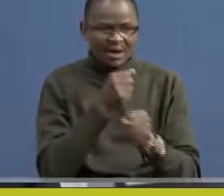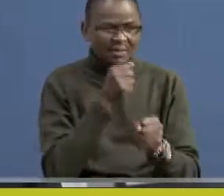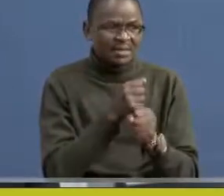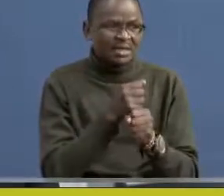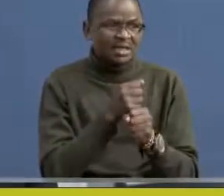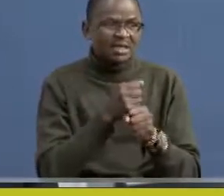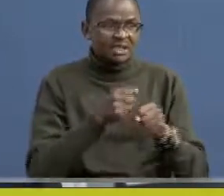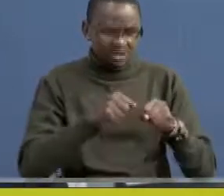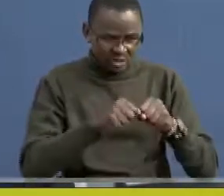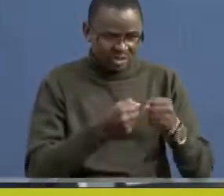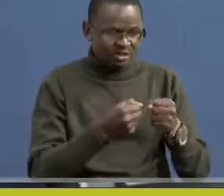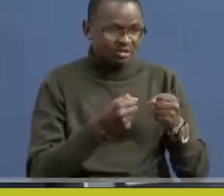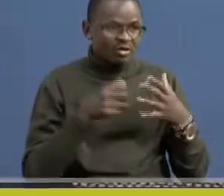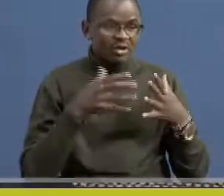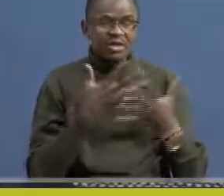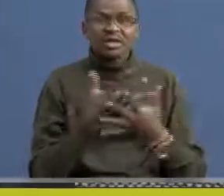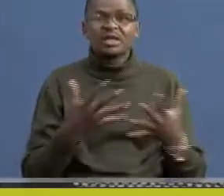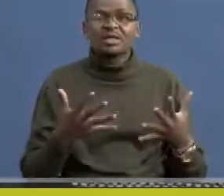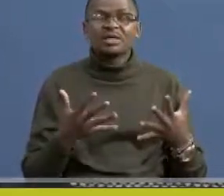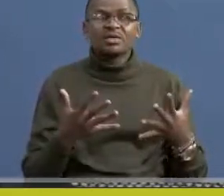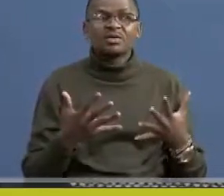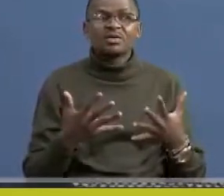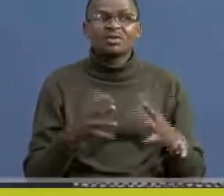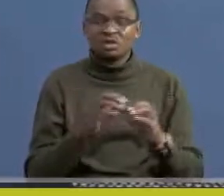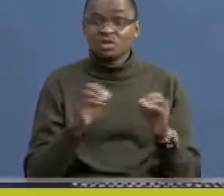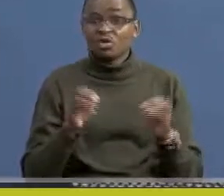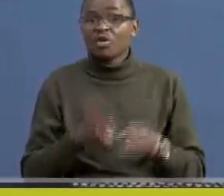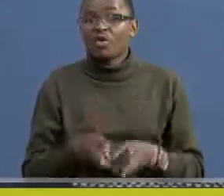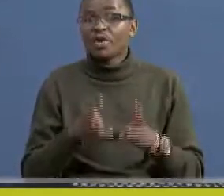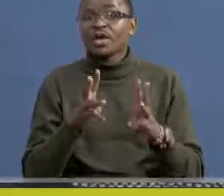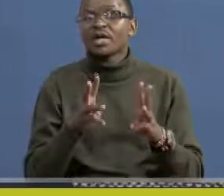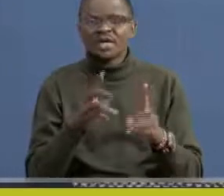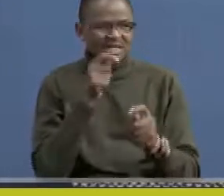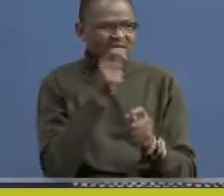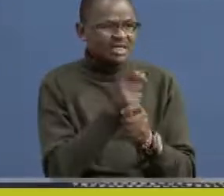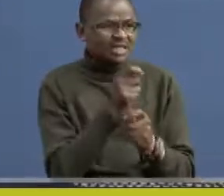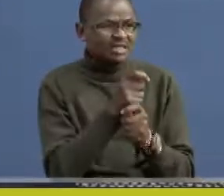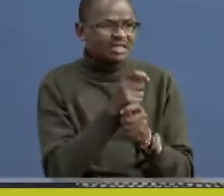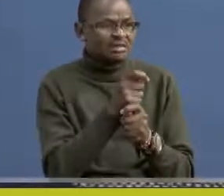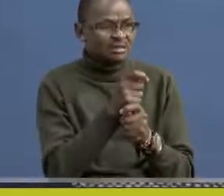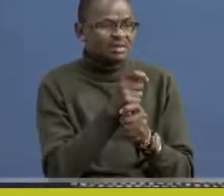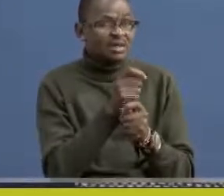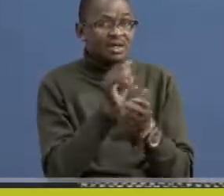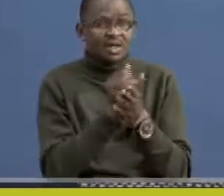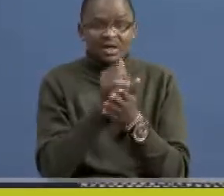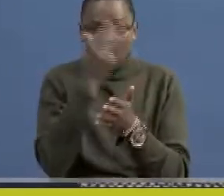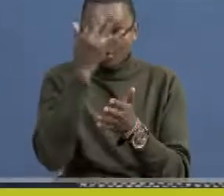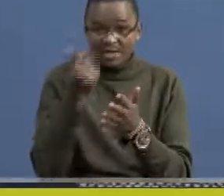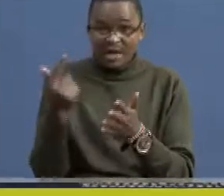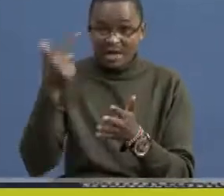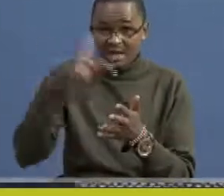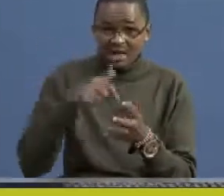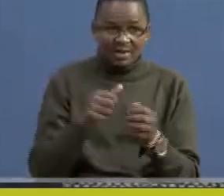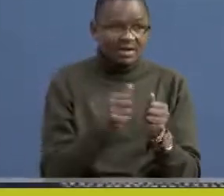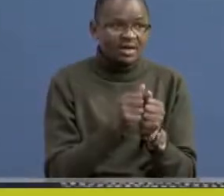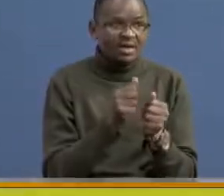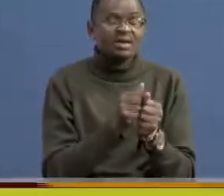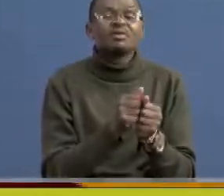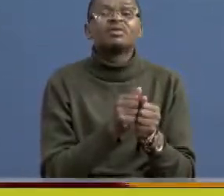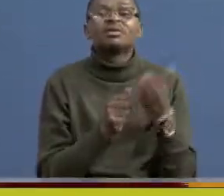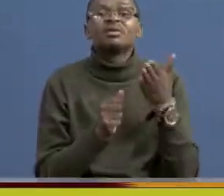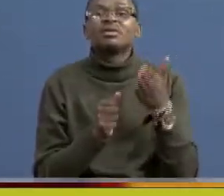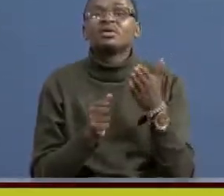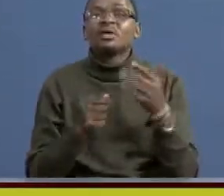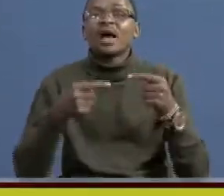conceal the real things that they are doing. So there is no way that we can trust the tobacco industry. That's why they are also coming up with e-cigs as